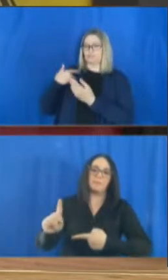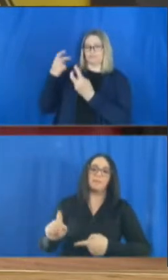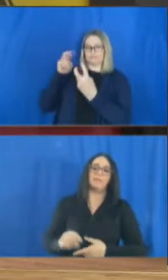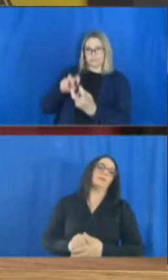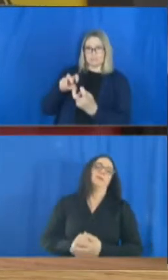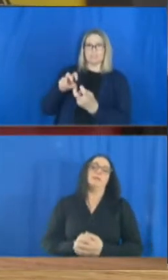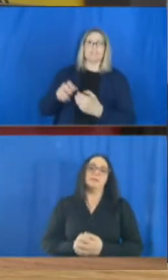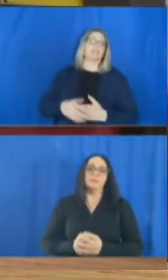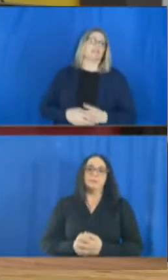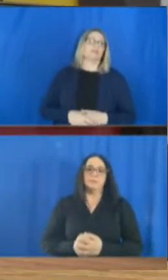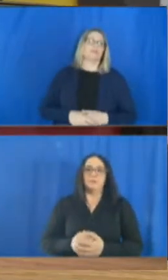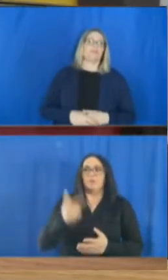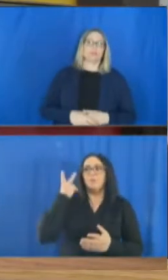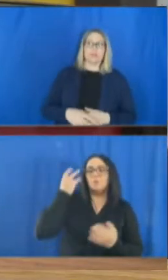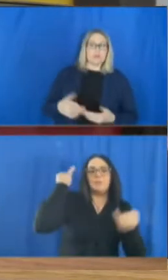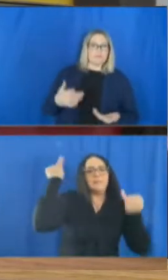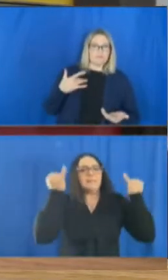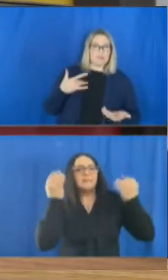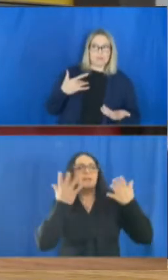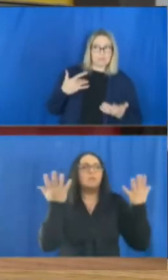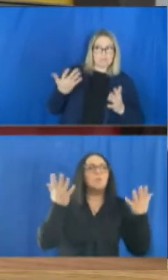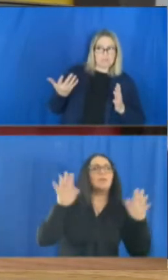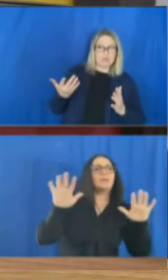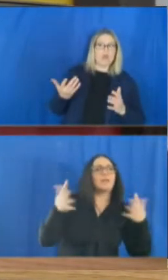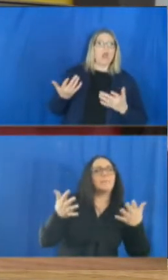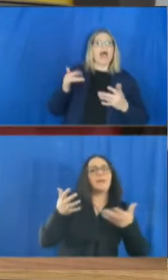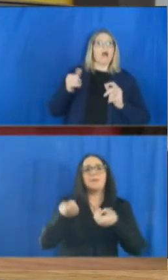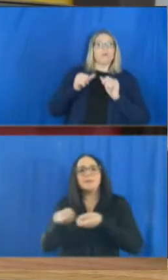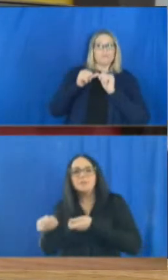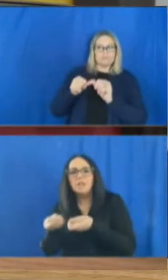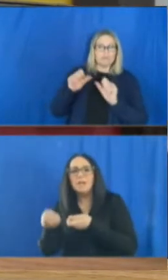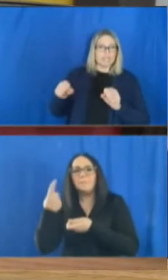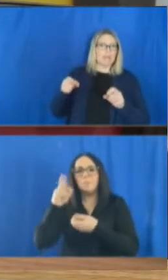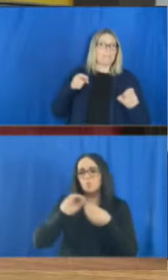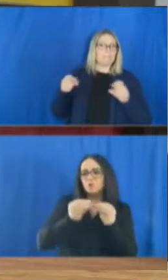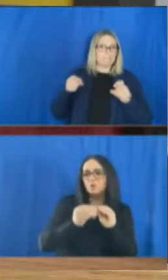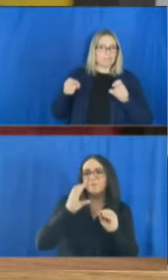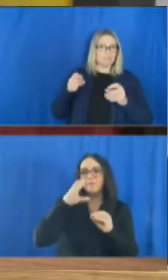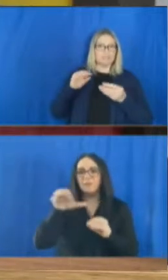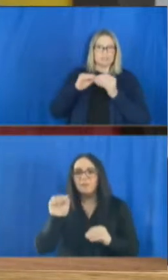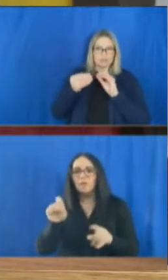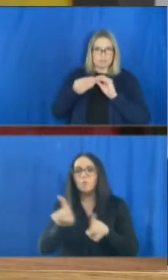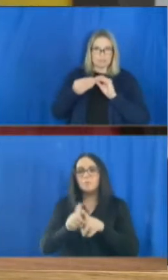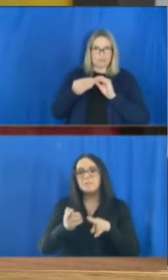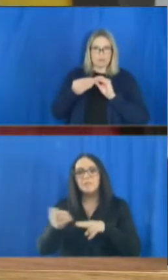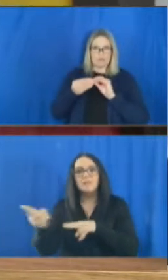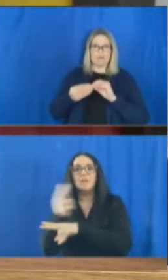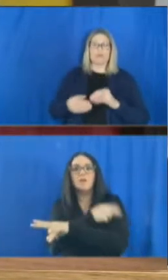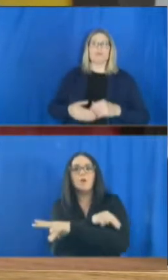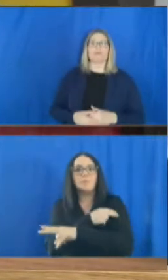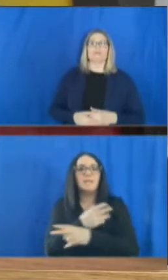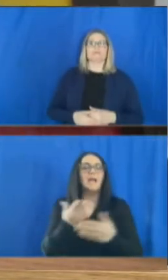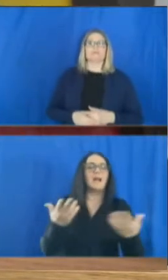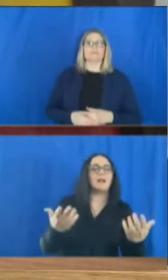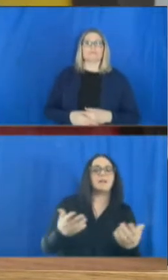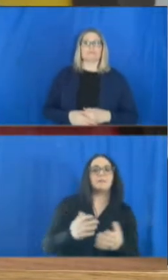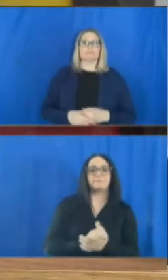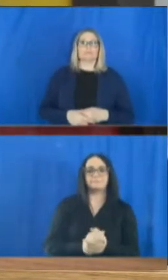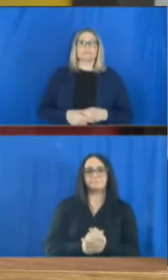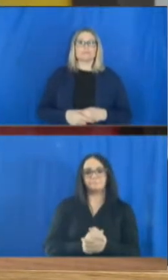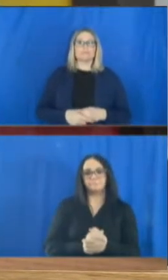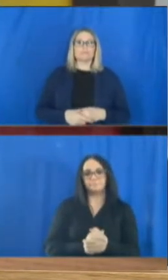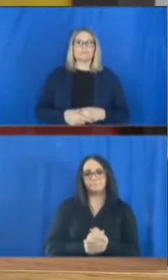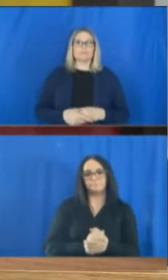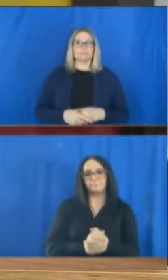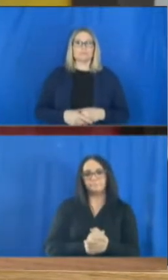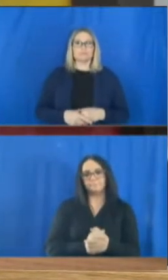and then with the removal of the measures. Ms. Brown, do you have a follow-up? I'm also wondering if you can tell me how many locations the prompt